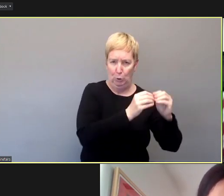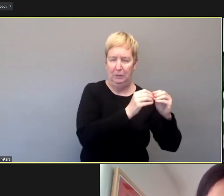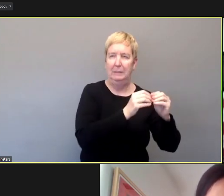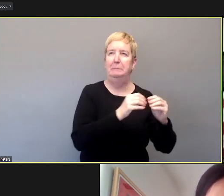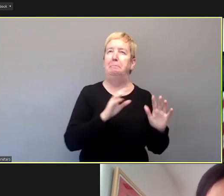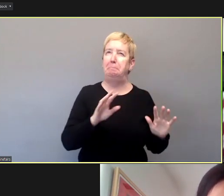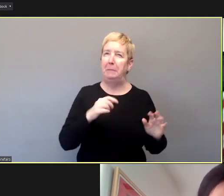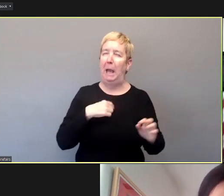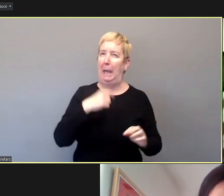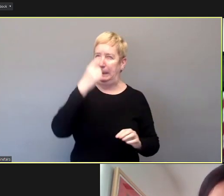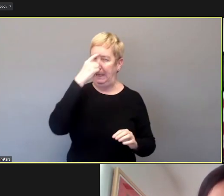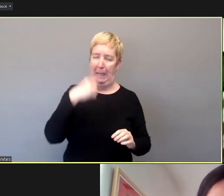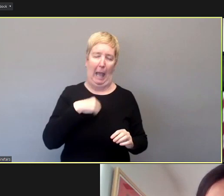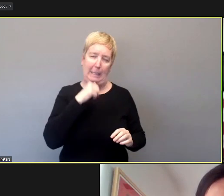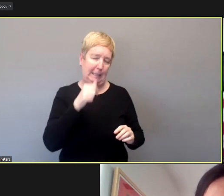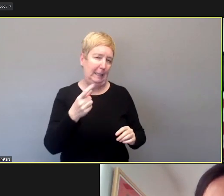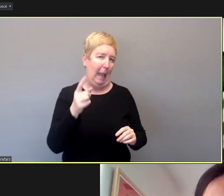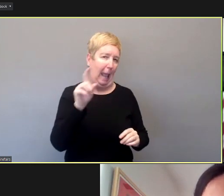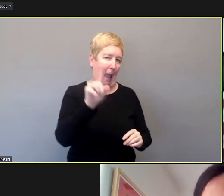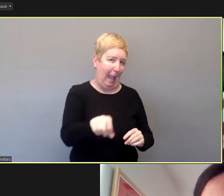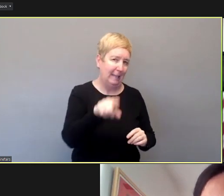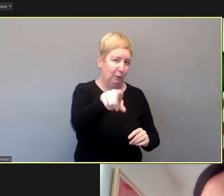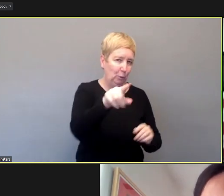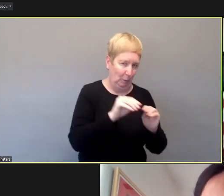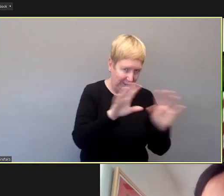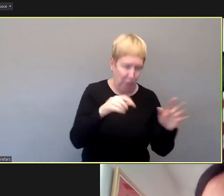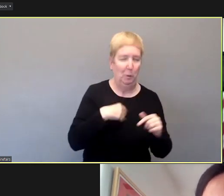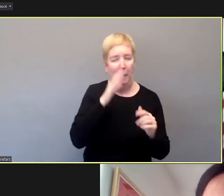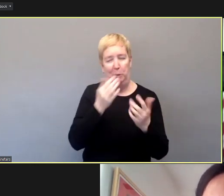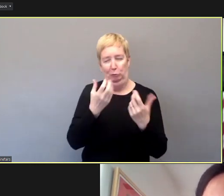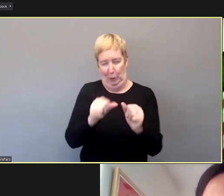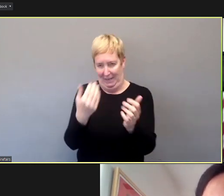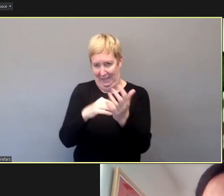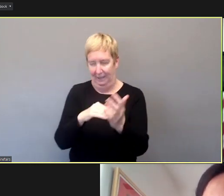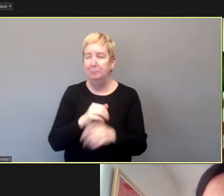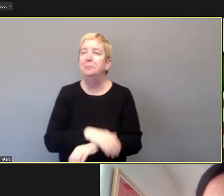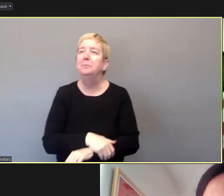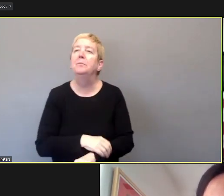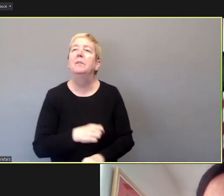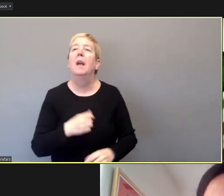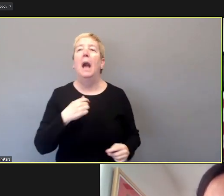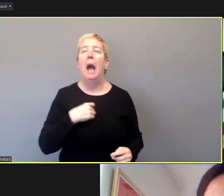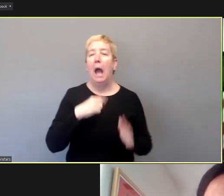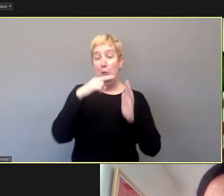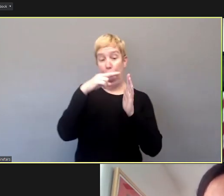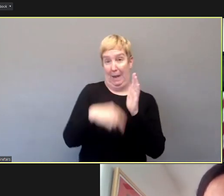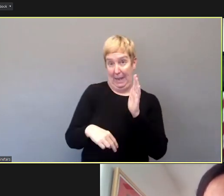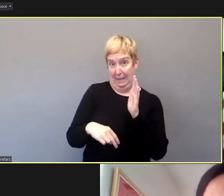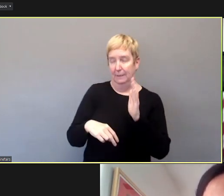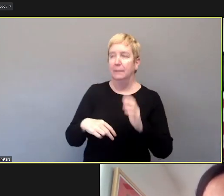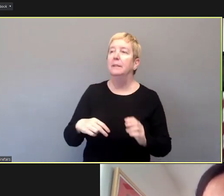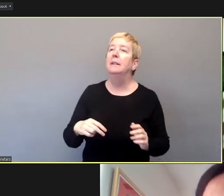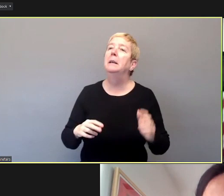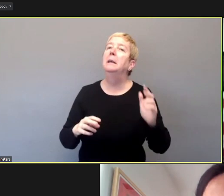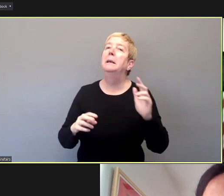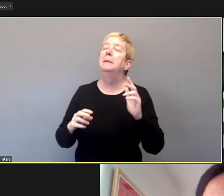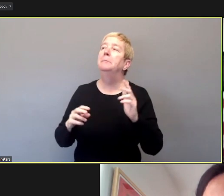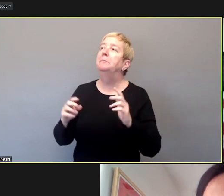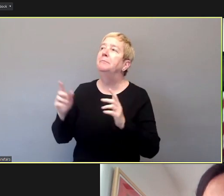going to ask again. I had been reading that one of the hypotheses for the fact that deaths are